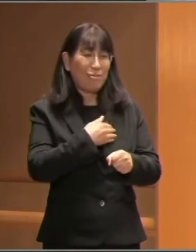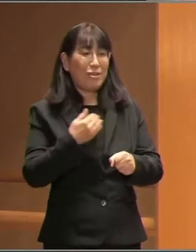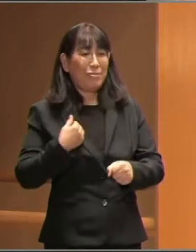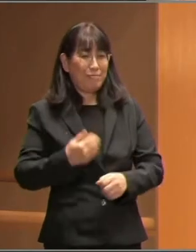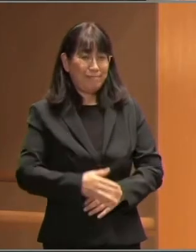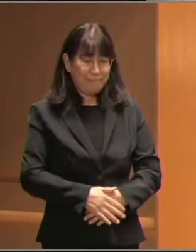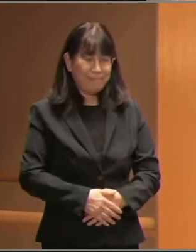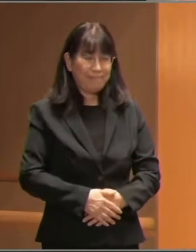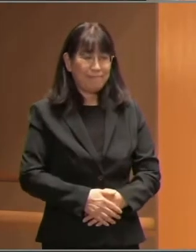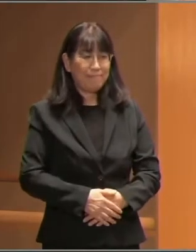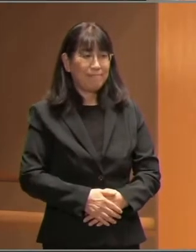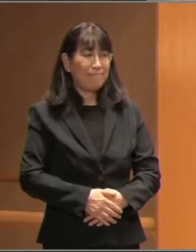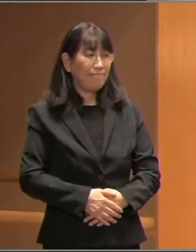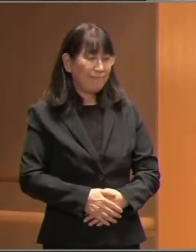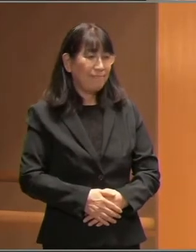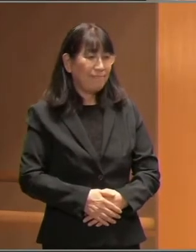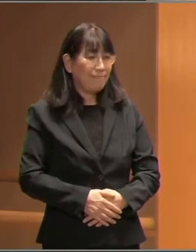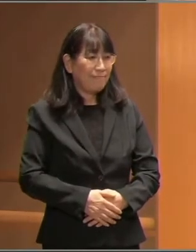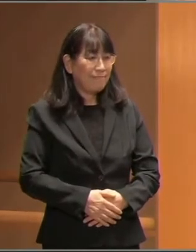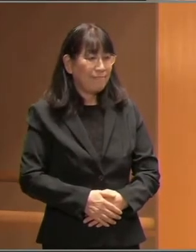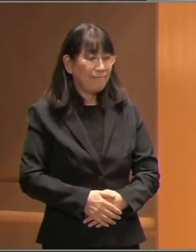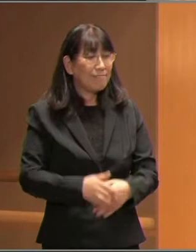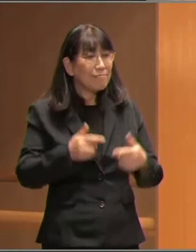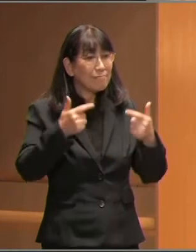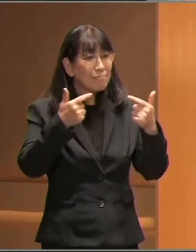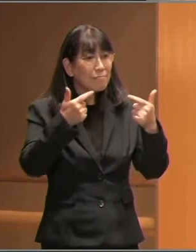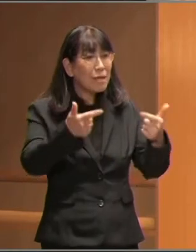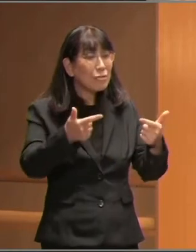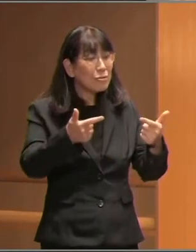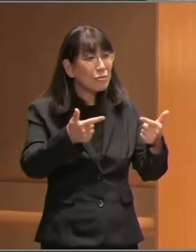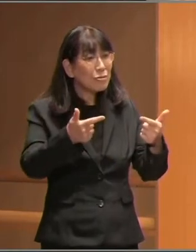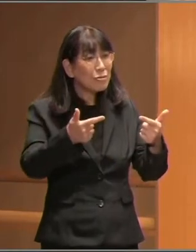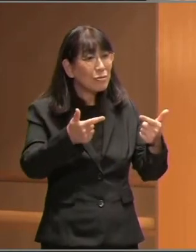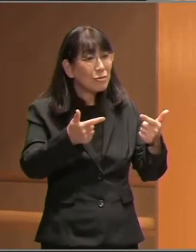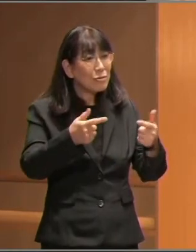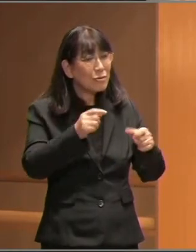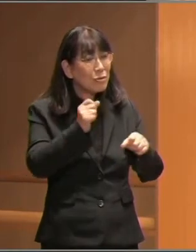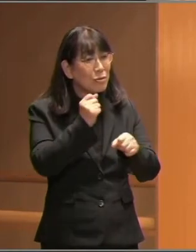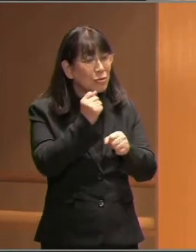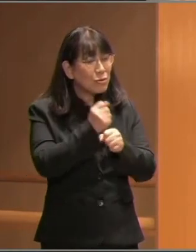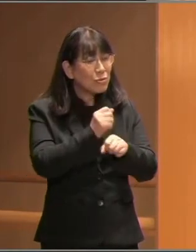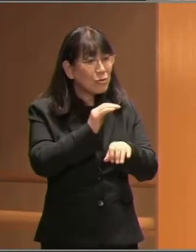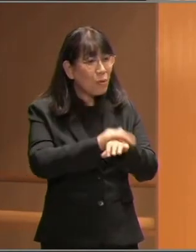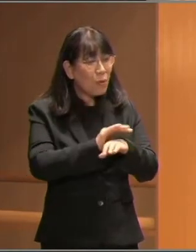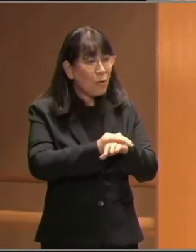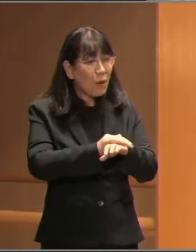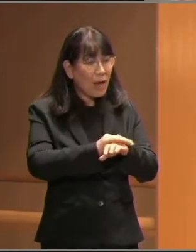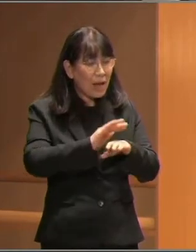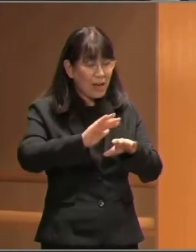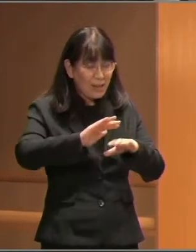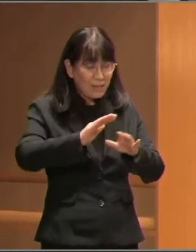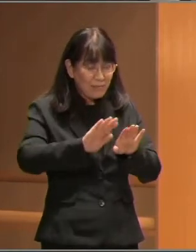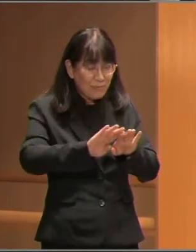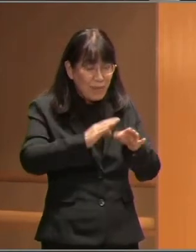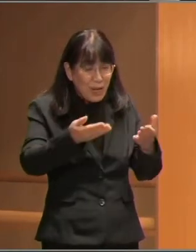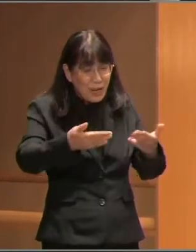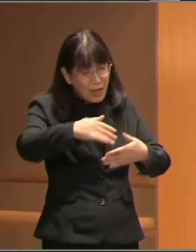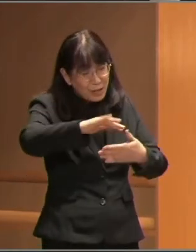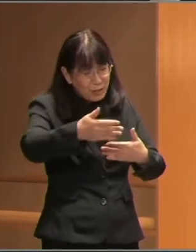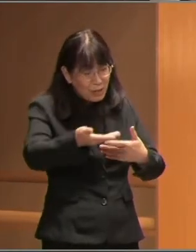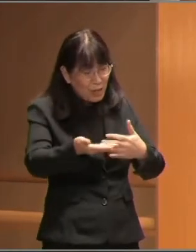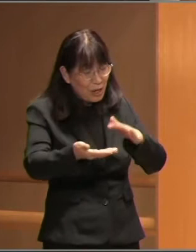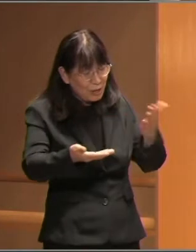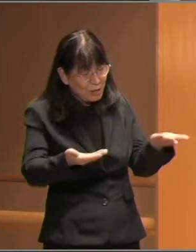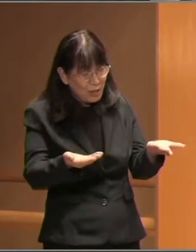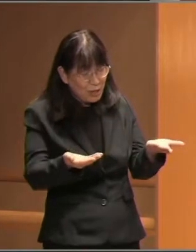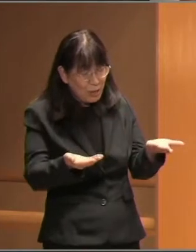be made using this material or paper craft material. And the bus is made by using